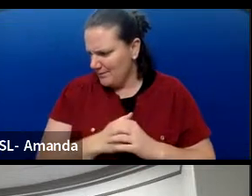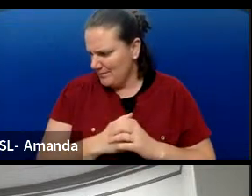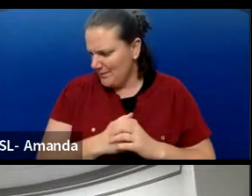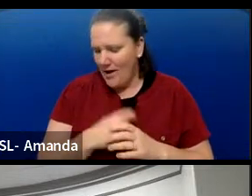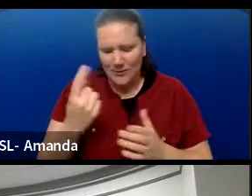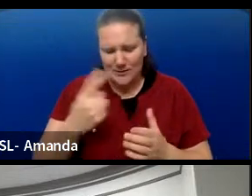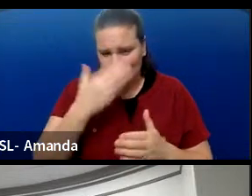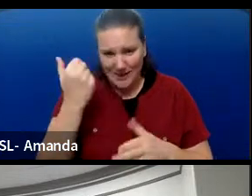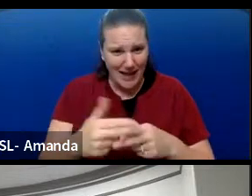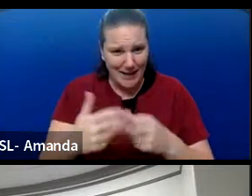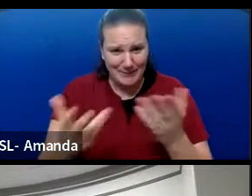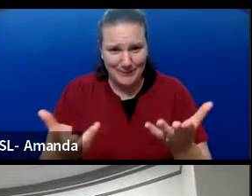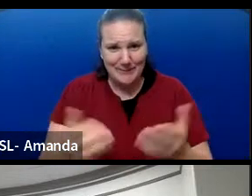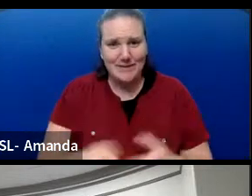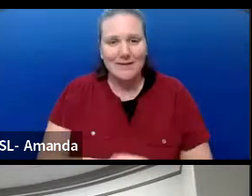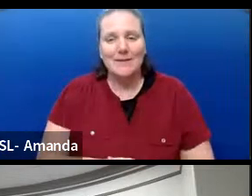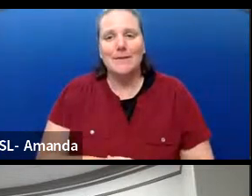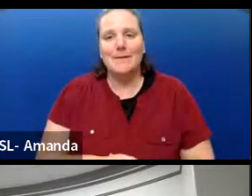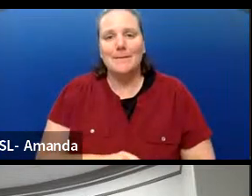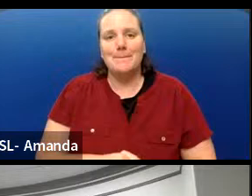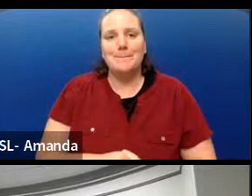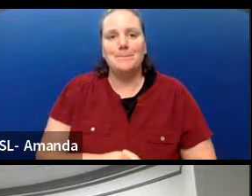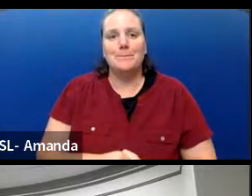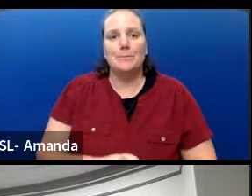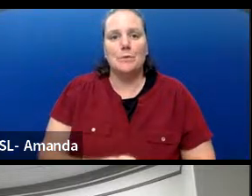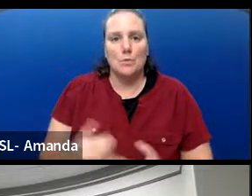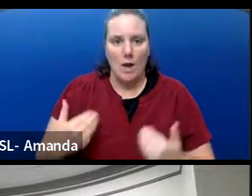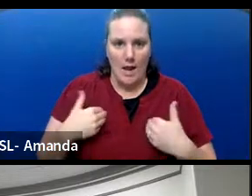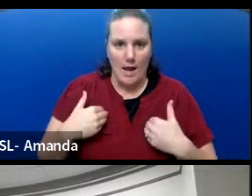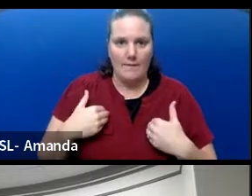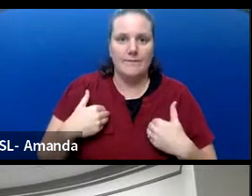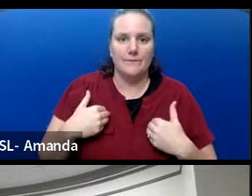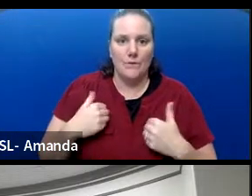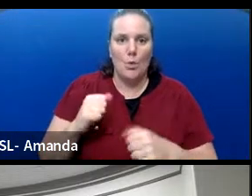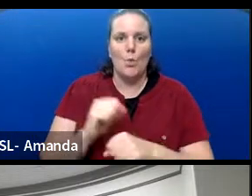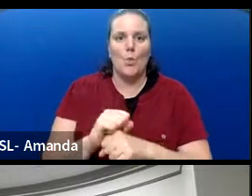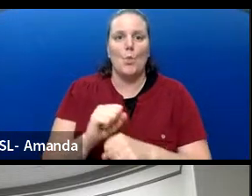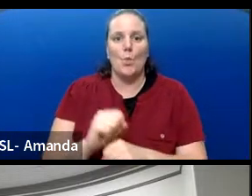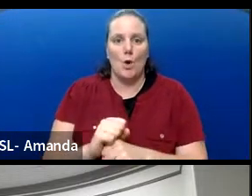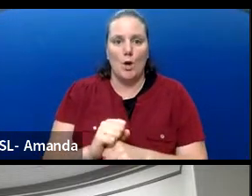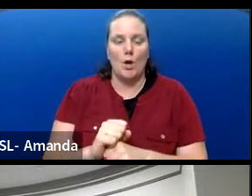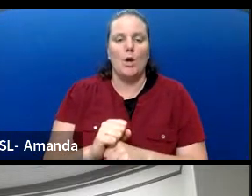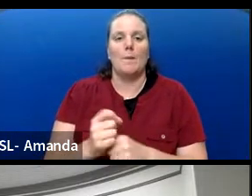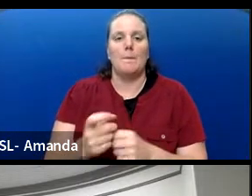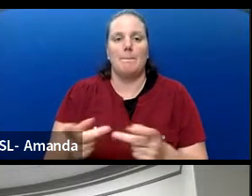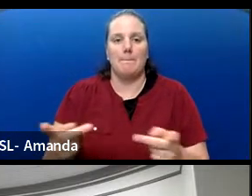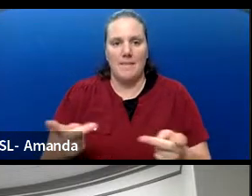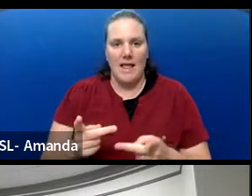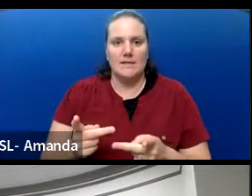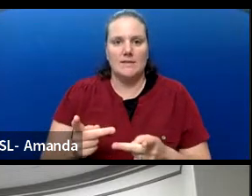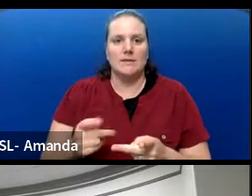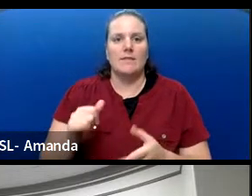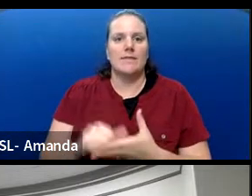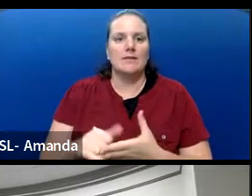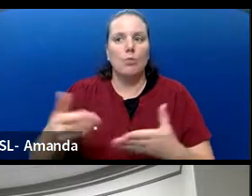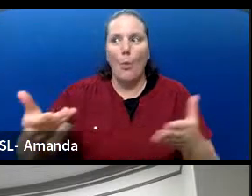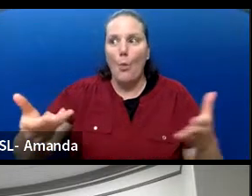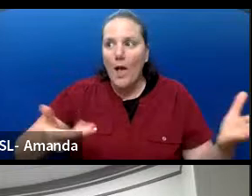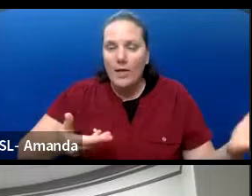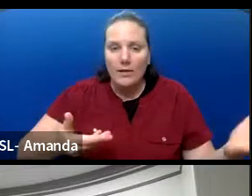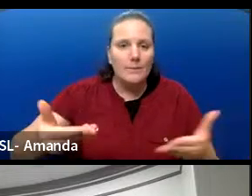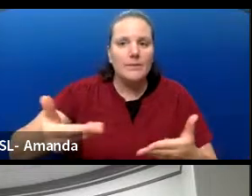do, for having a workplace that is welcoming